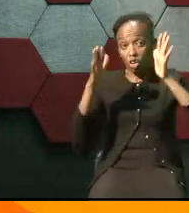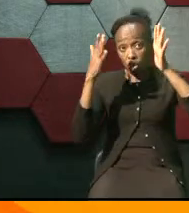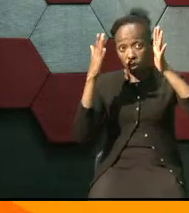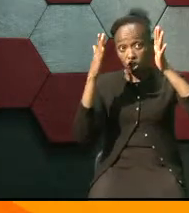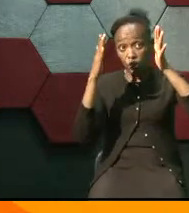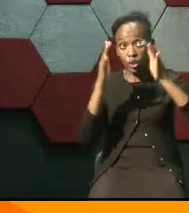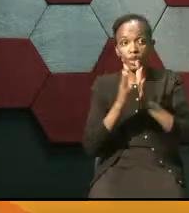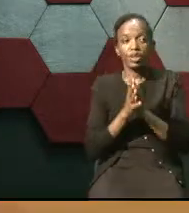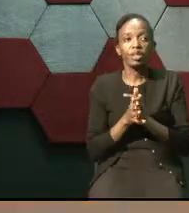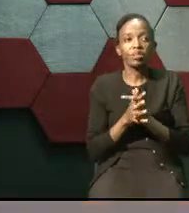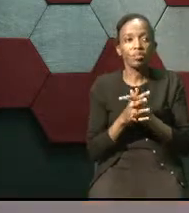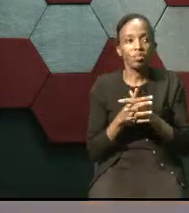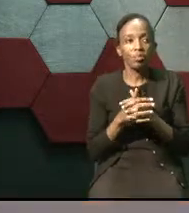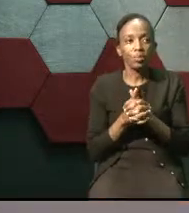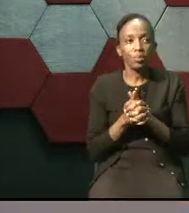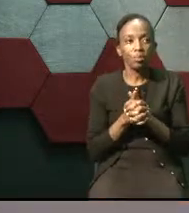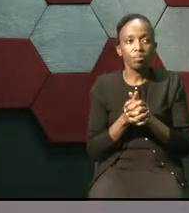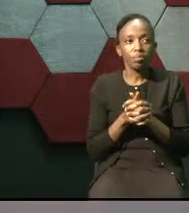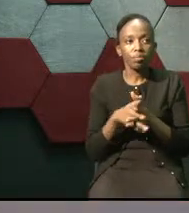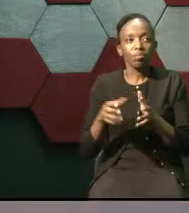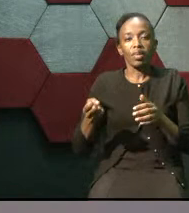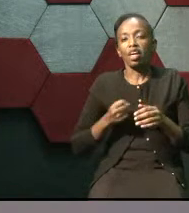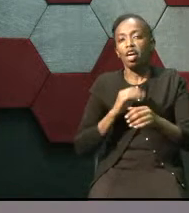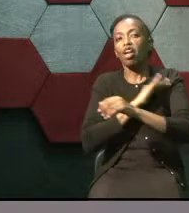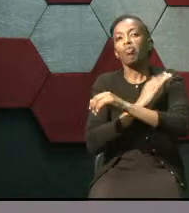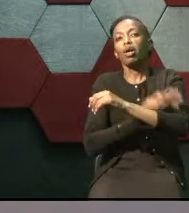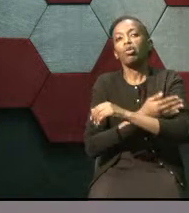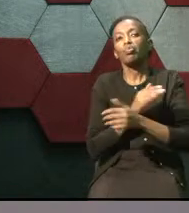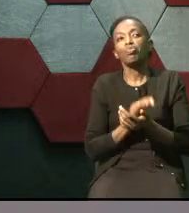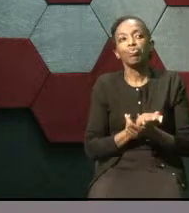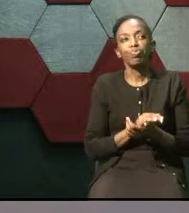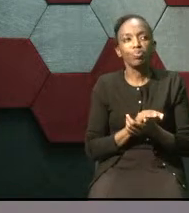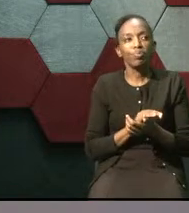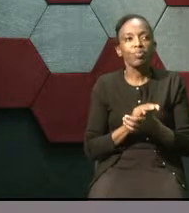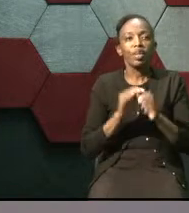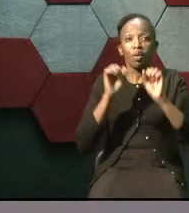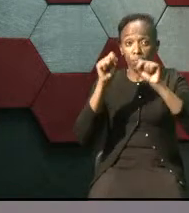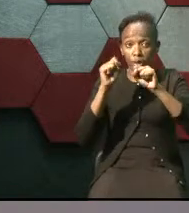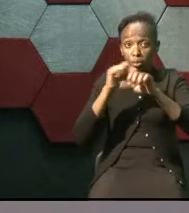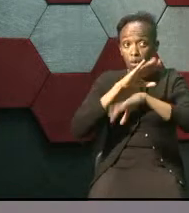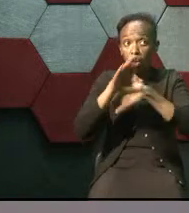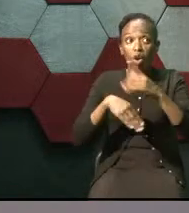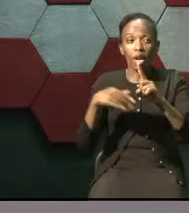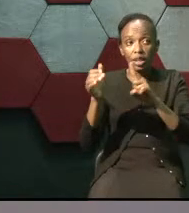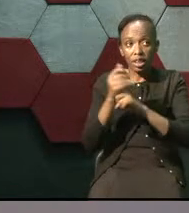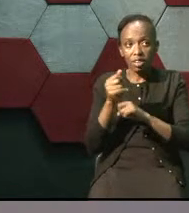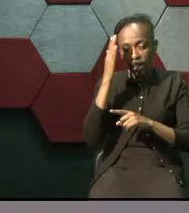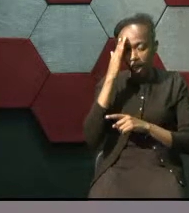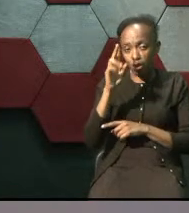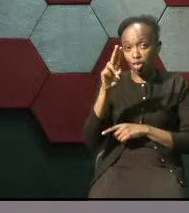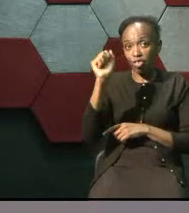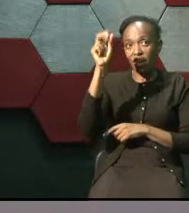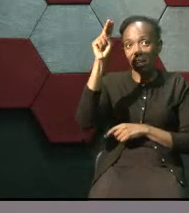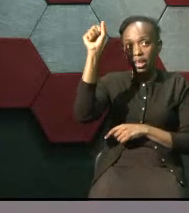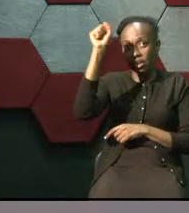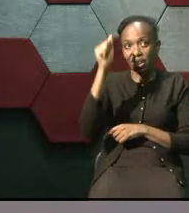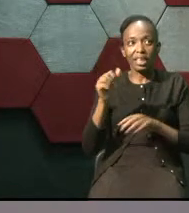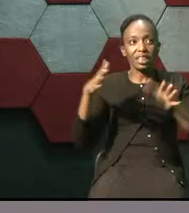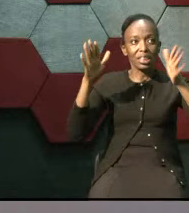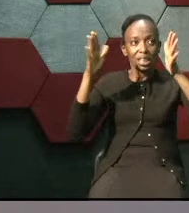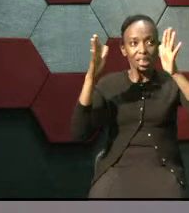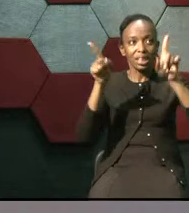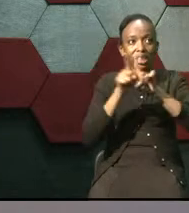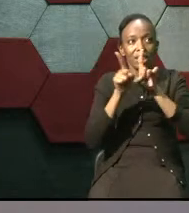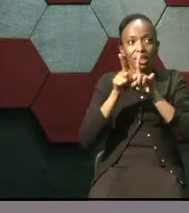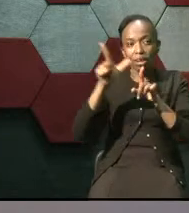congratulations. Girl power. Everybody can do it. I know Vanessa is cheering wherever she is. Lois is